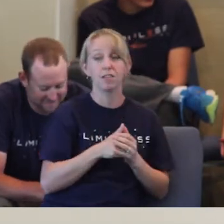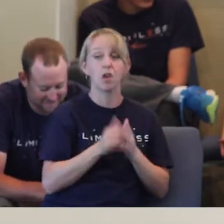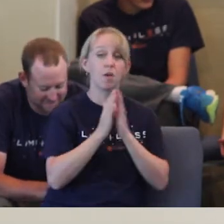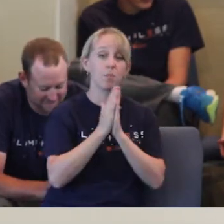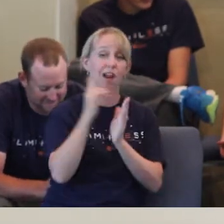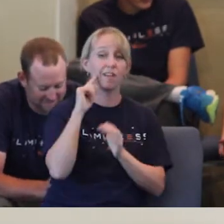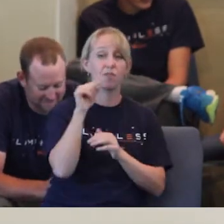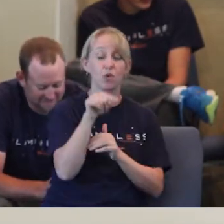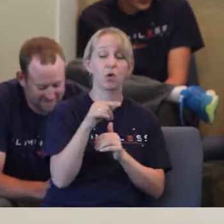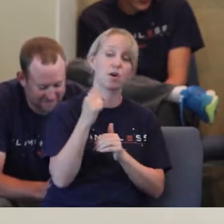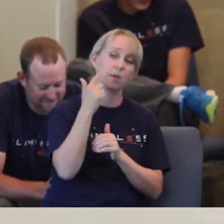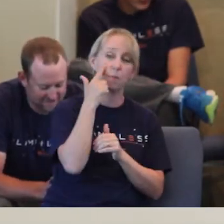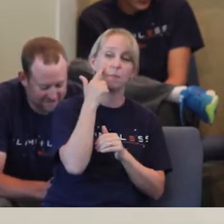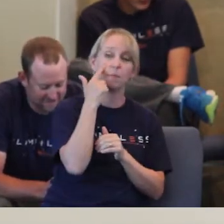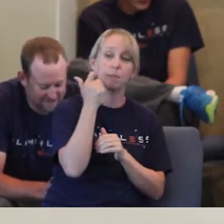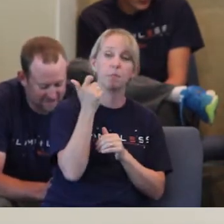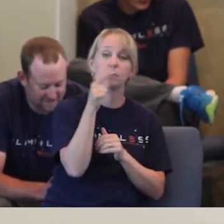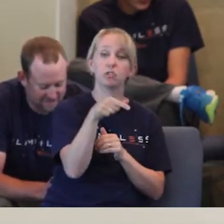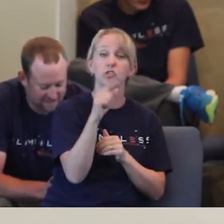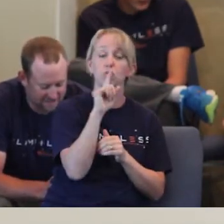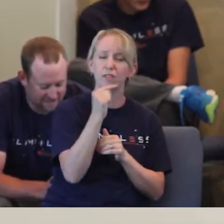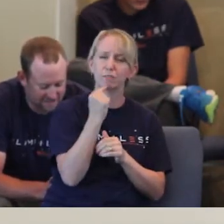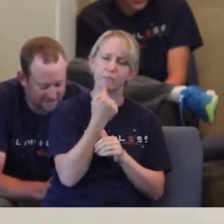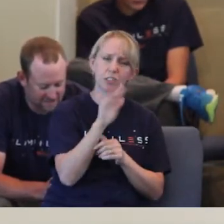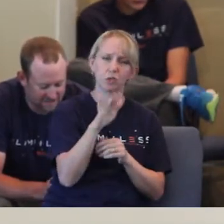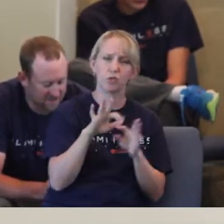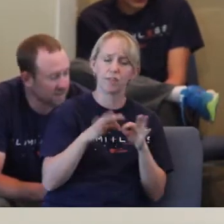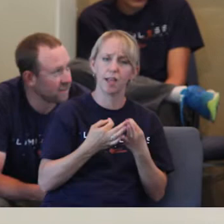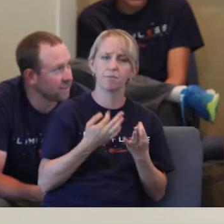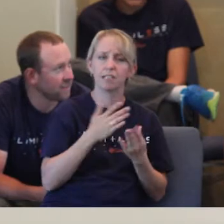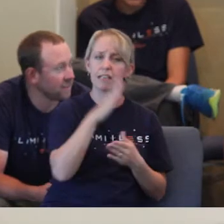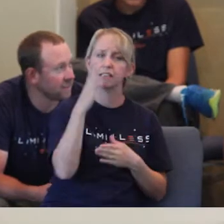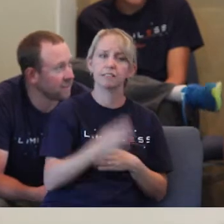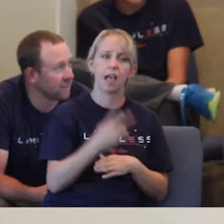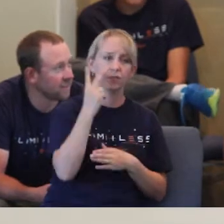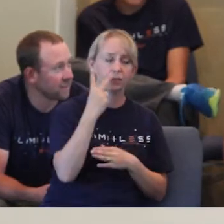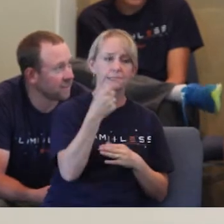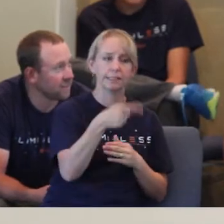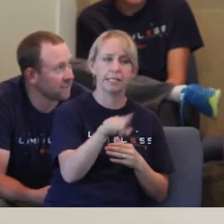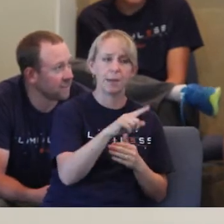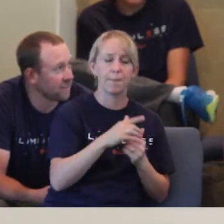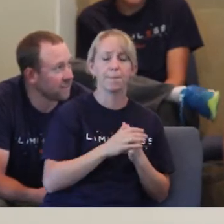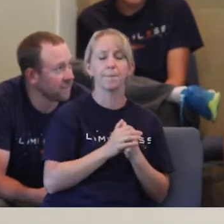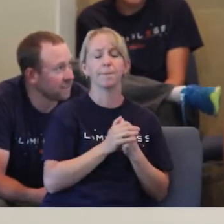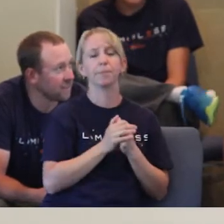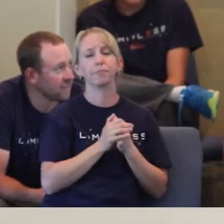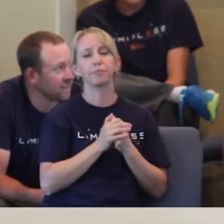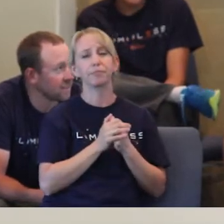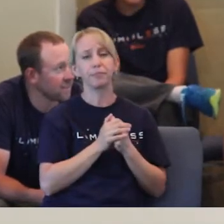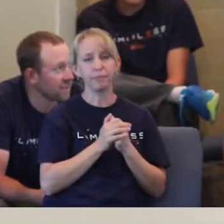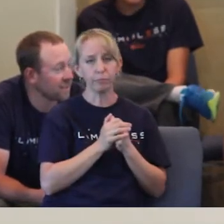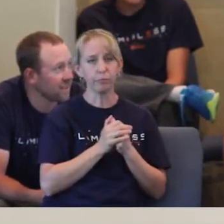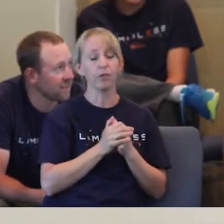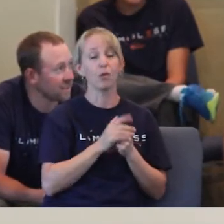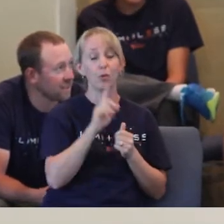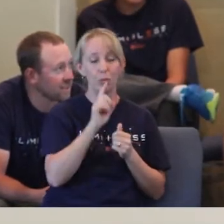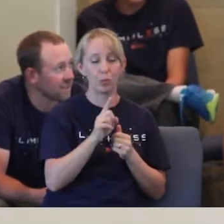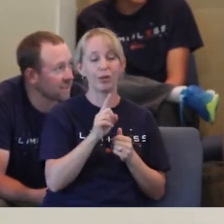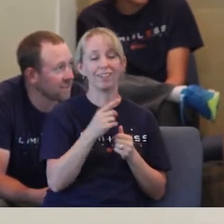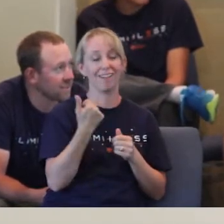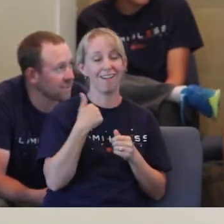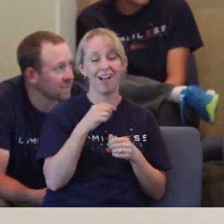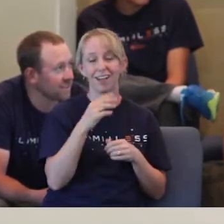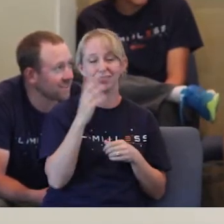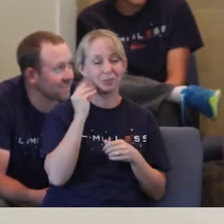anymore because she wants to visit her family. So be praying for her because she really misses her family and never gets to see